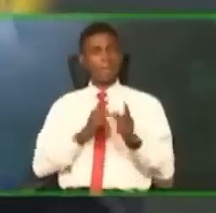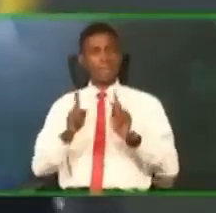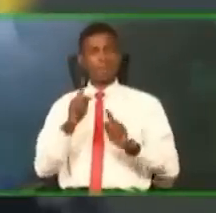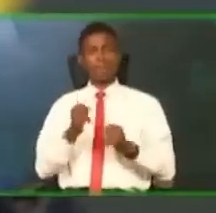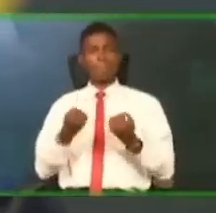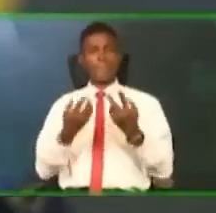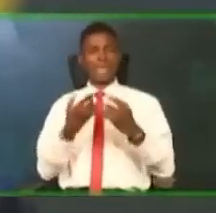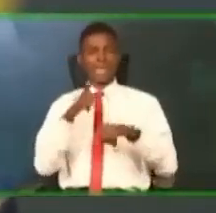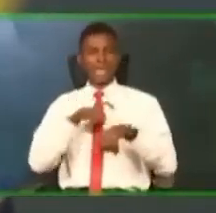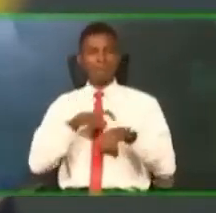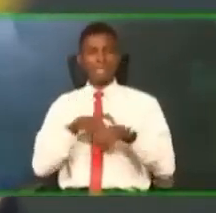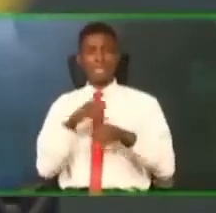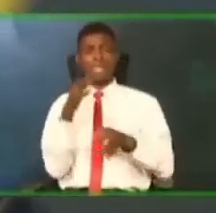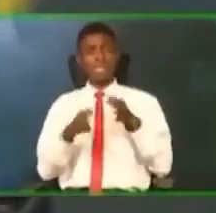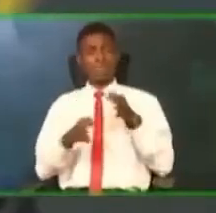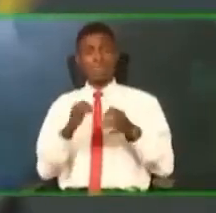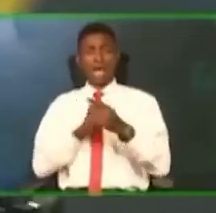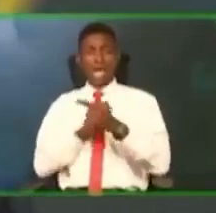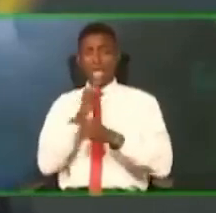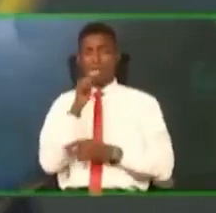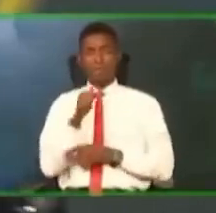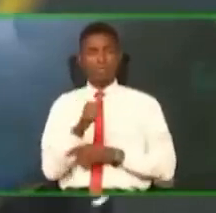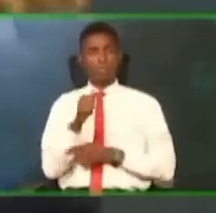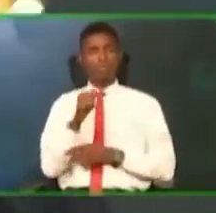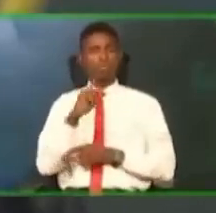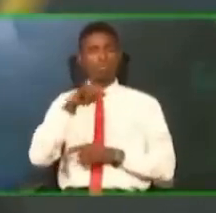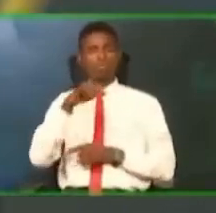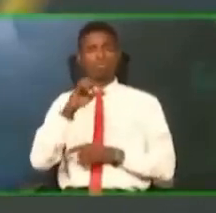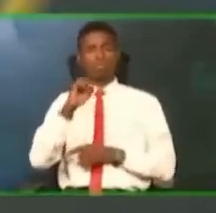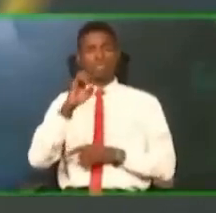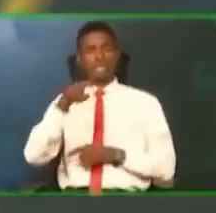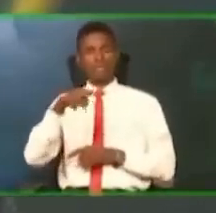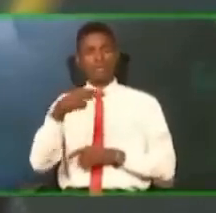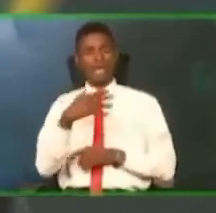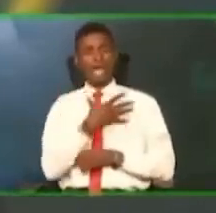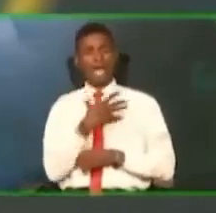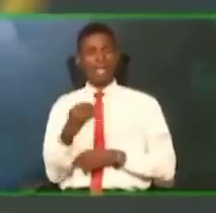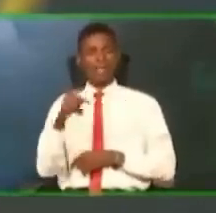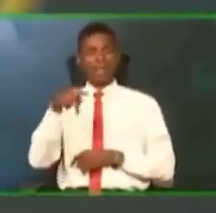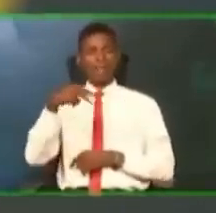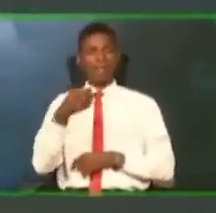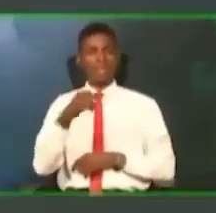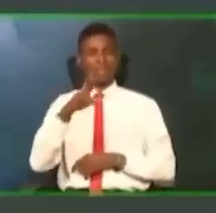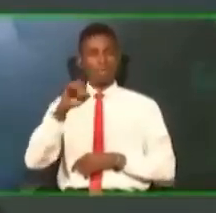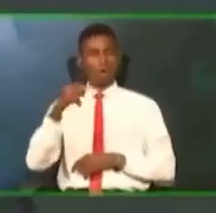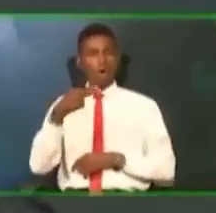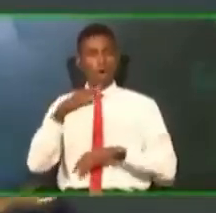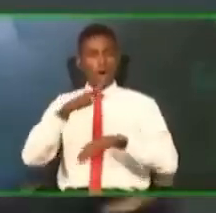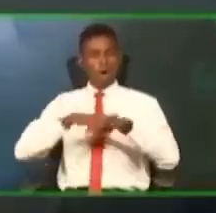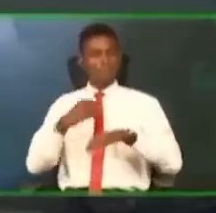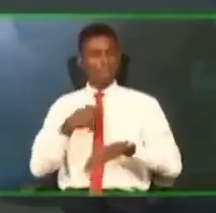were Joseph, please look up. If I were Joseph and Pharaoh called me and said, I had a dream,